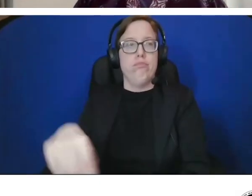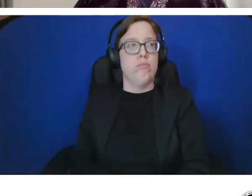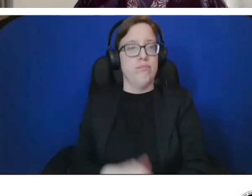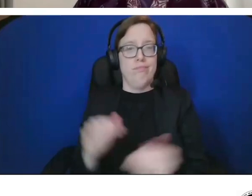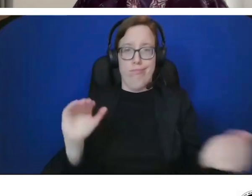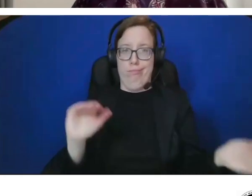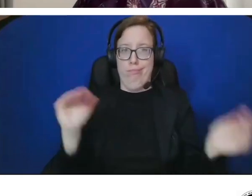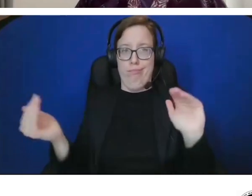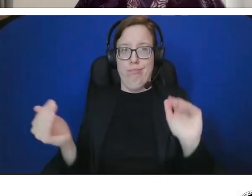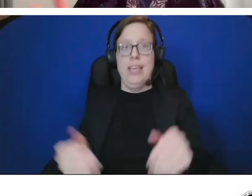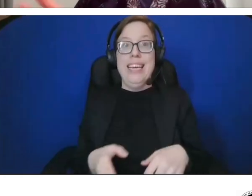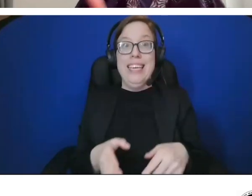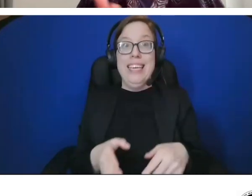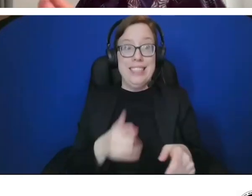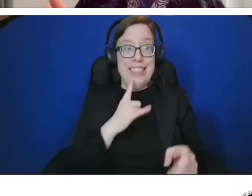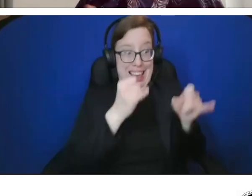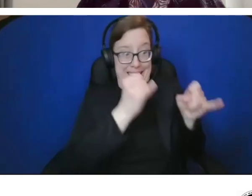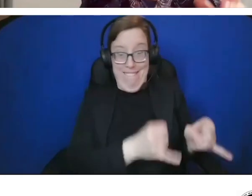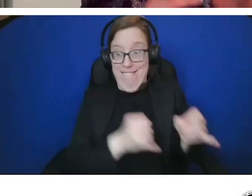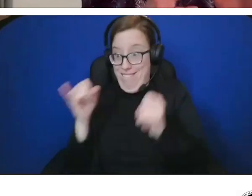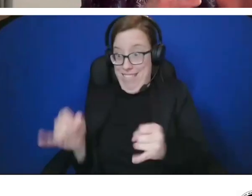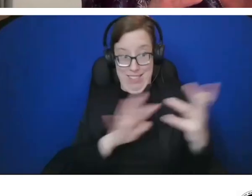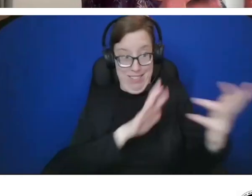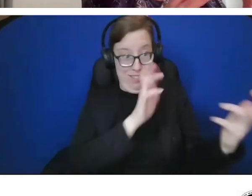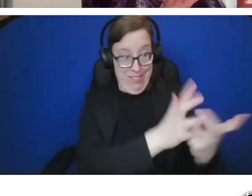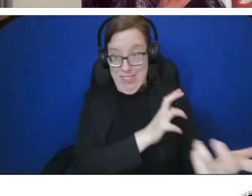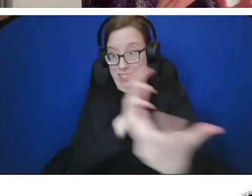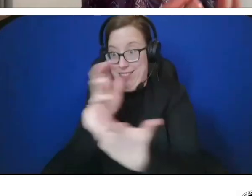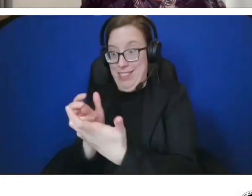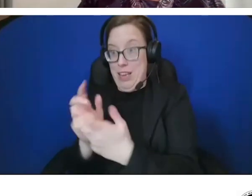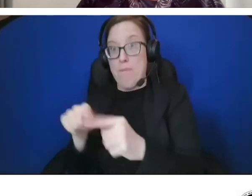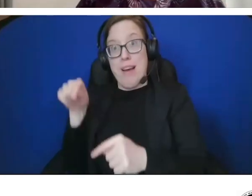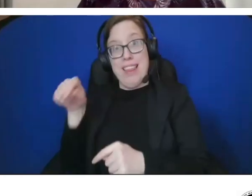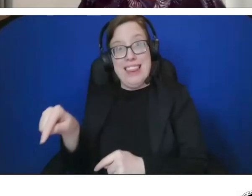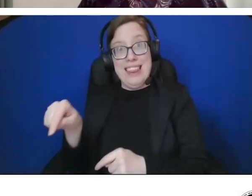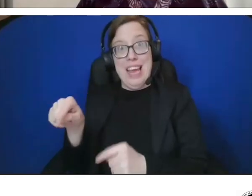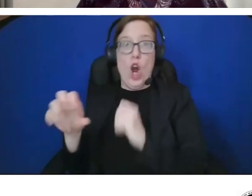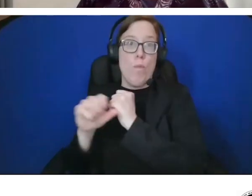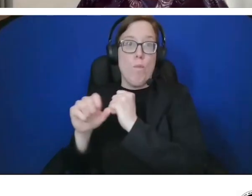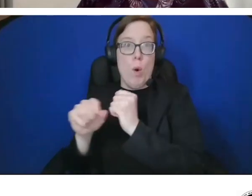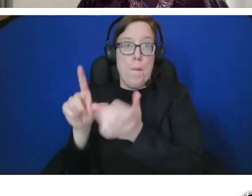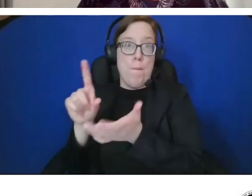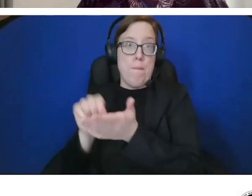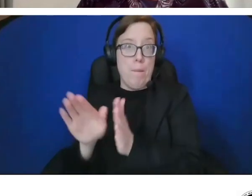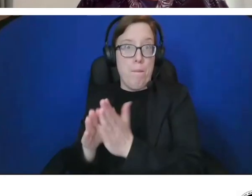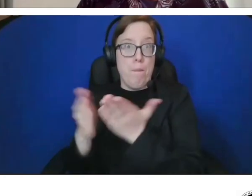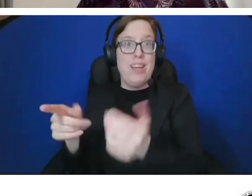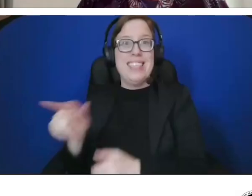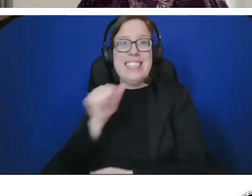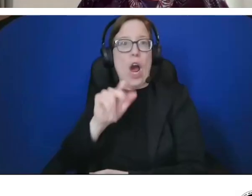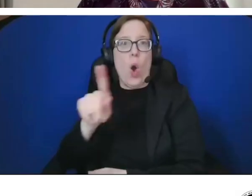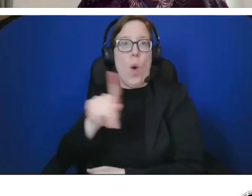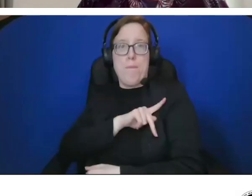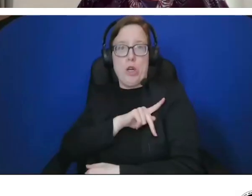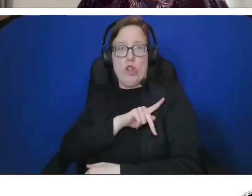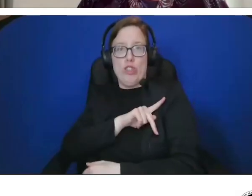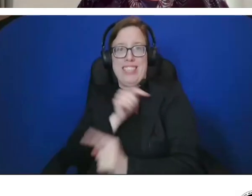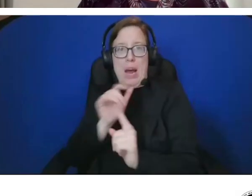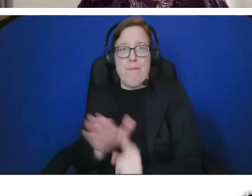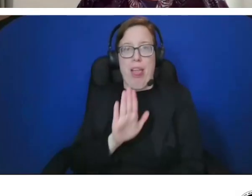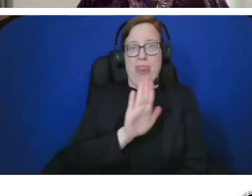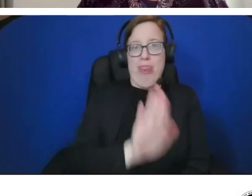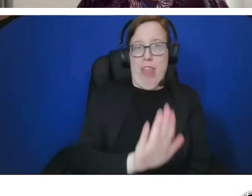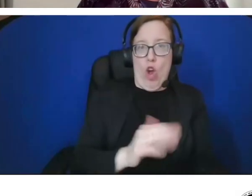And so that is individualized. They are both individualized, but the example with the commercially published book is not personalized because it is not